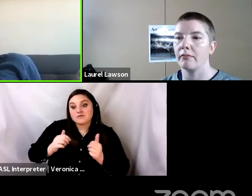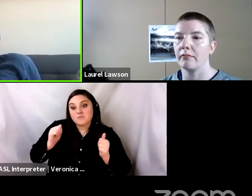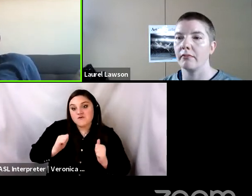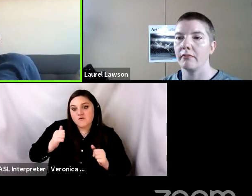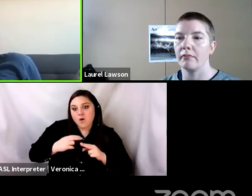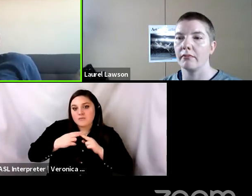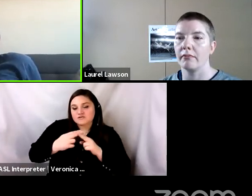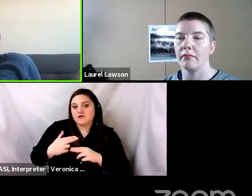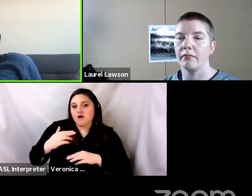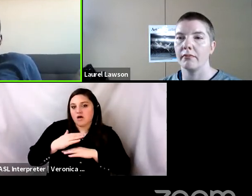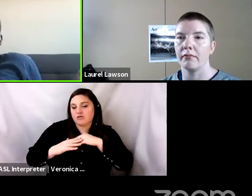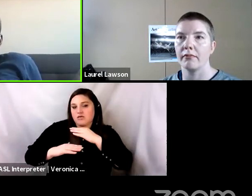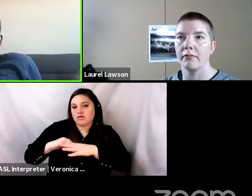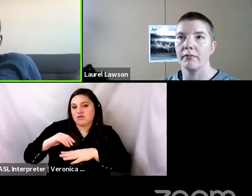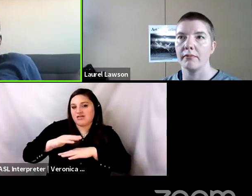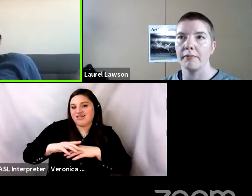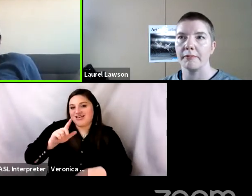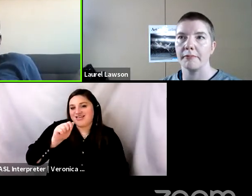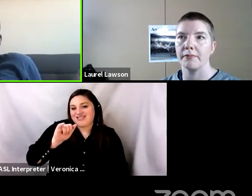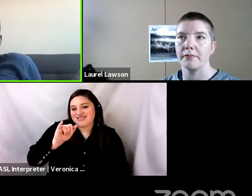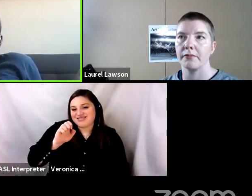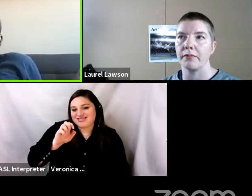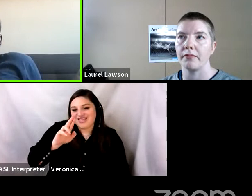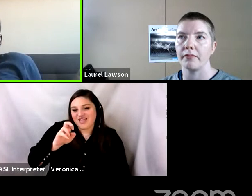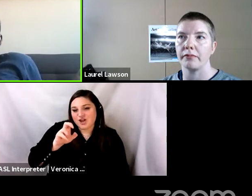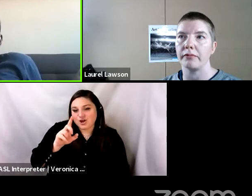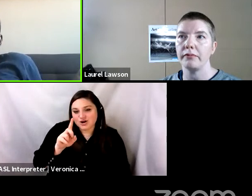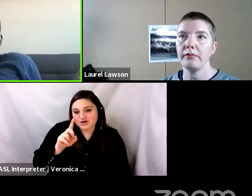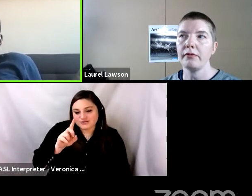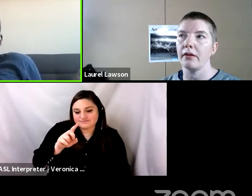response to futurity or the future.